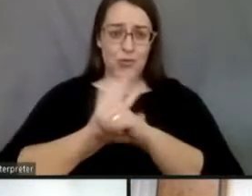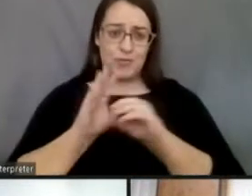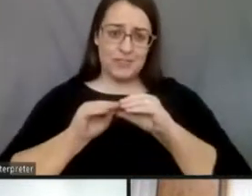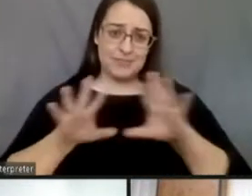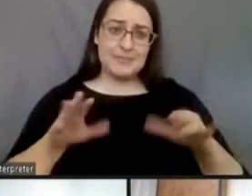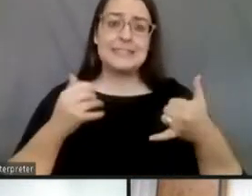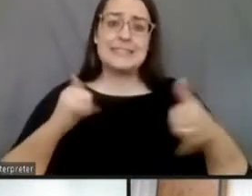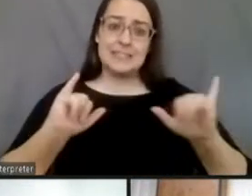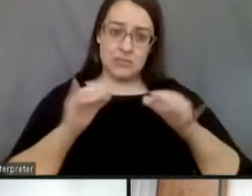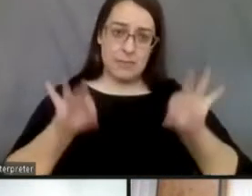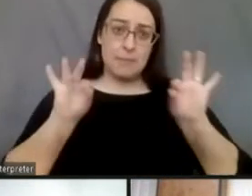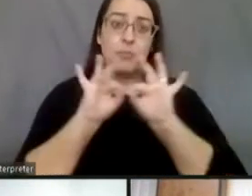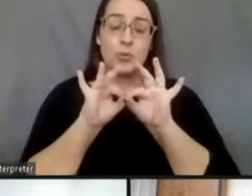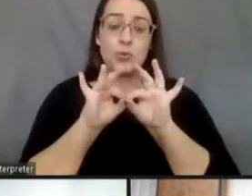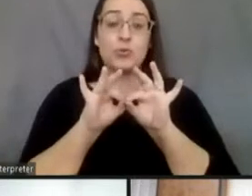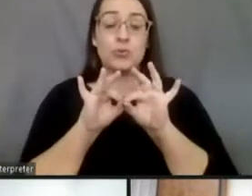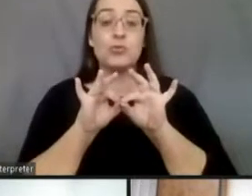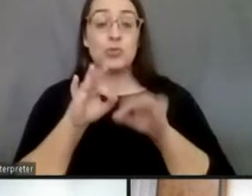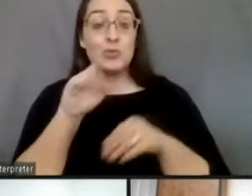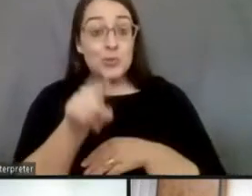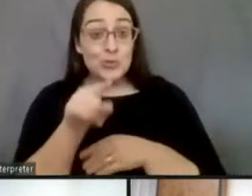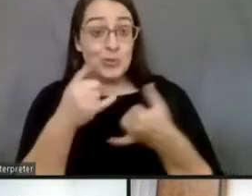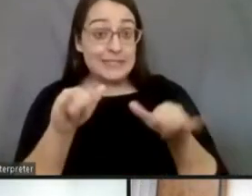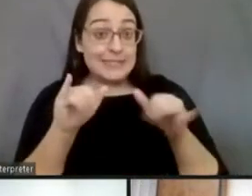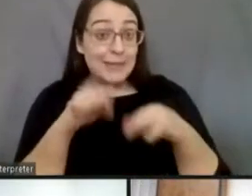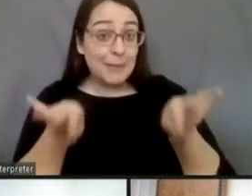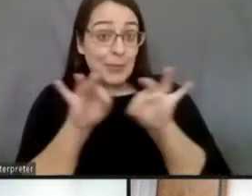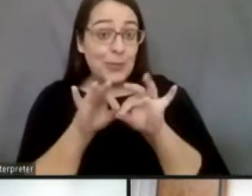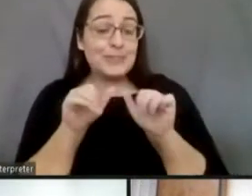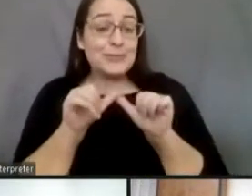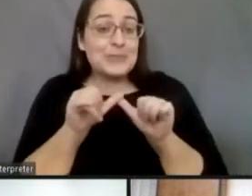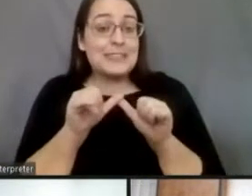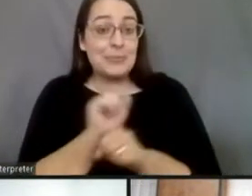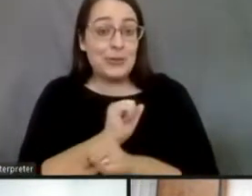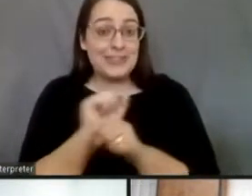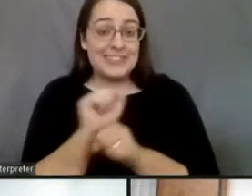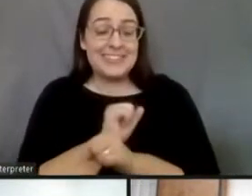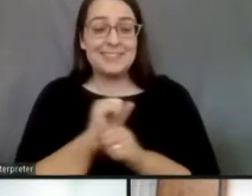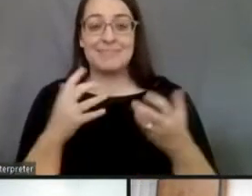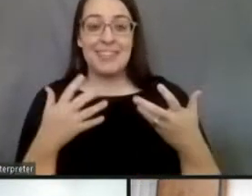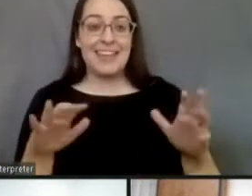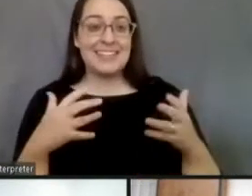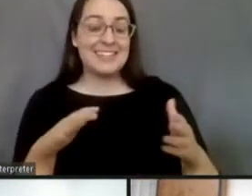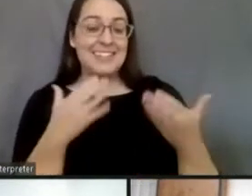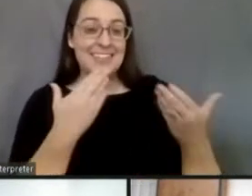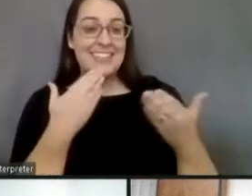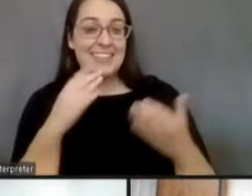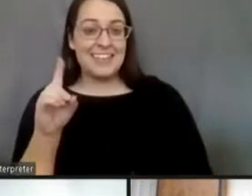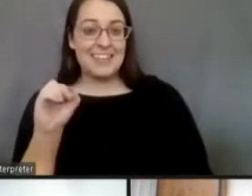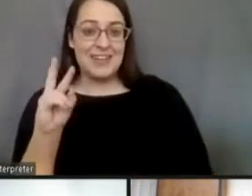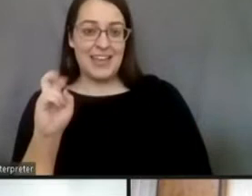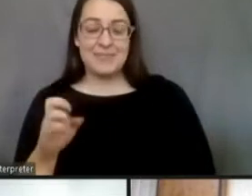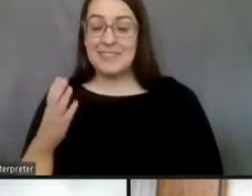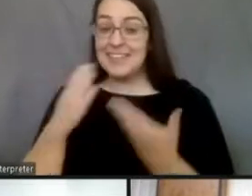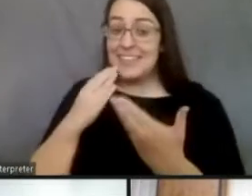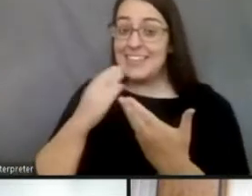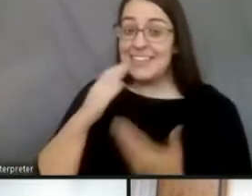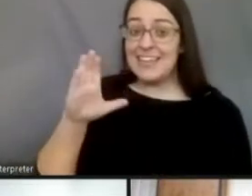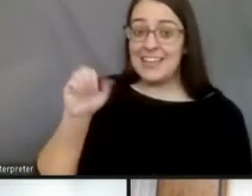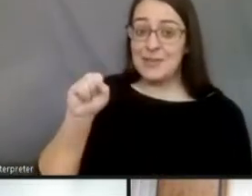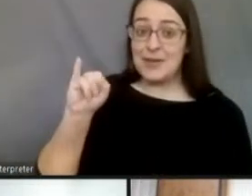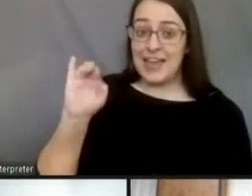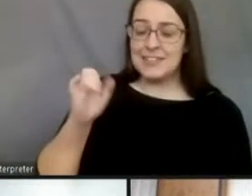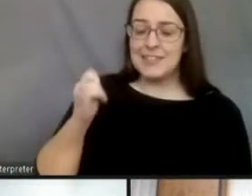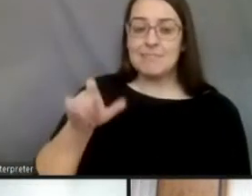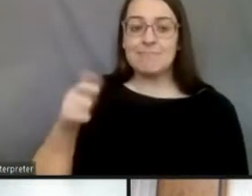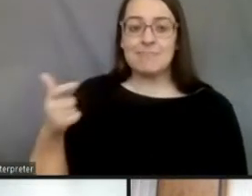important. So you're still important, so please keep up your efforts. And that's all I have, Dave. Thank you, Casey. Let's now